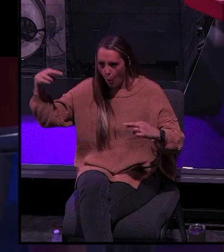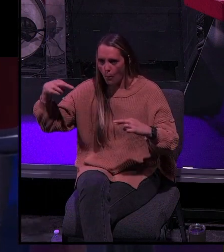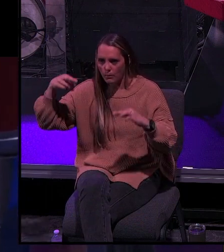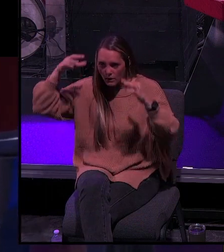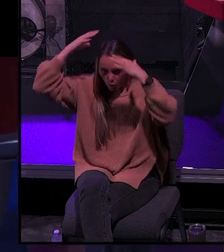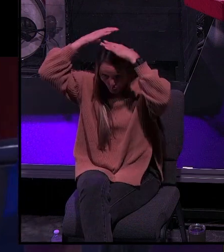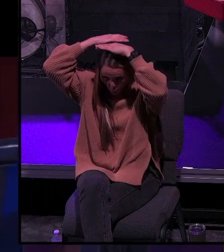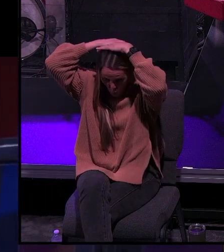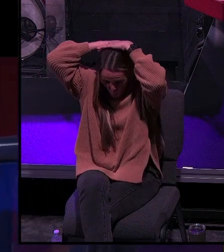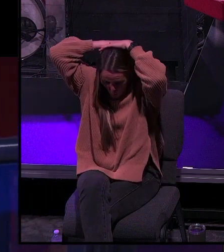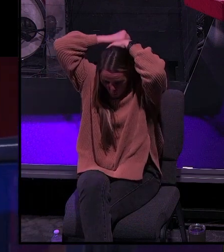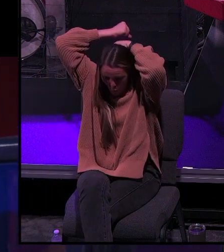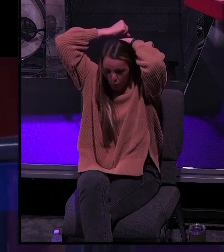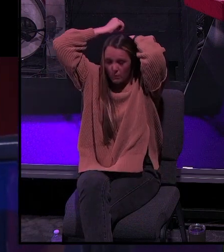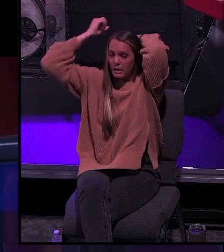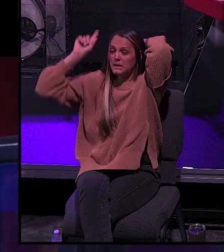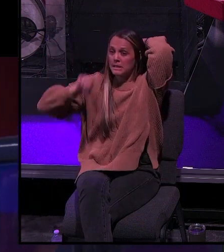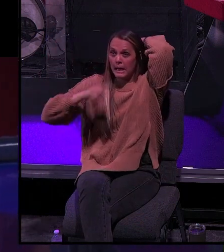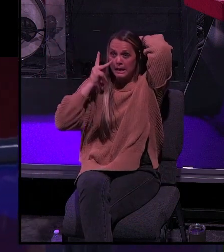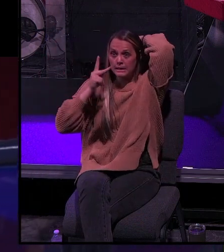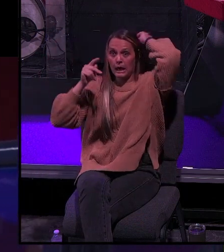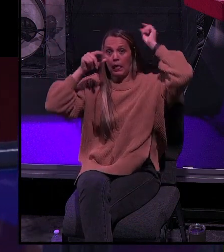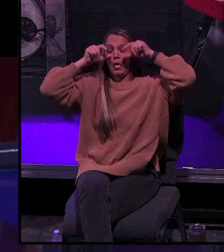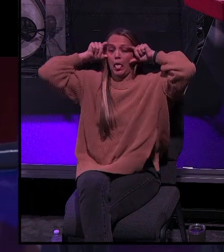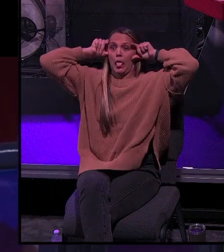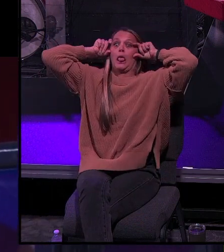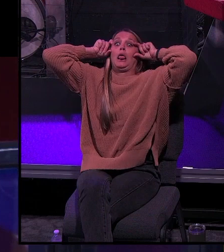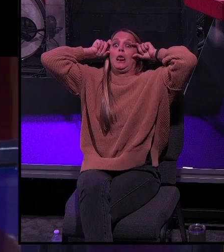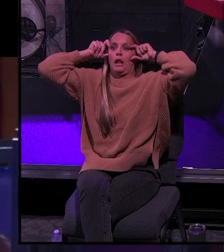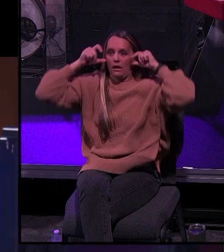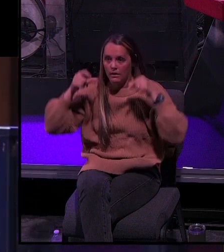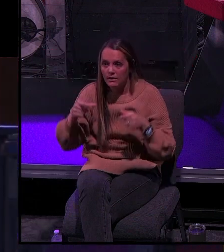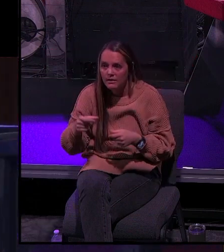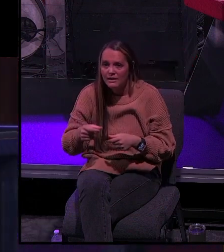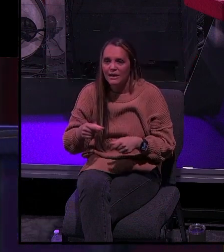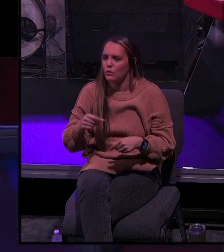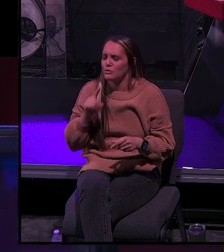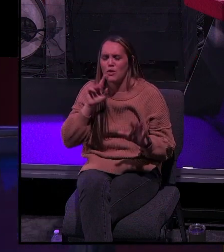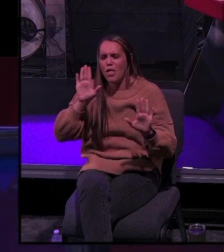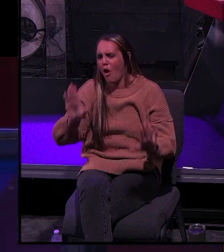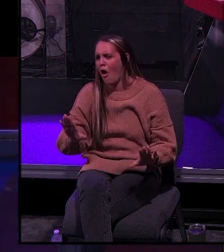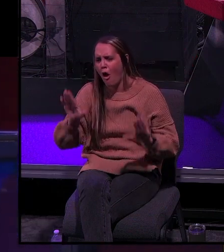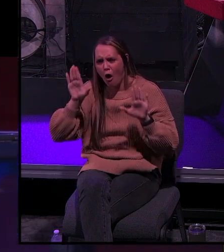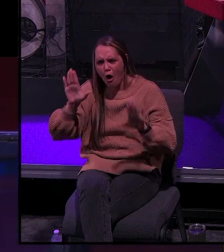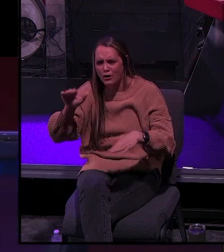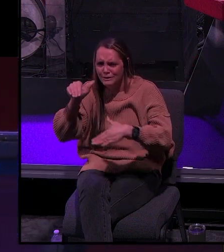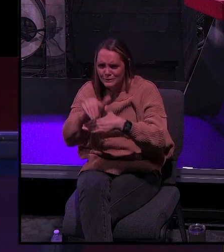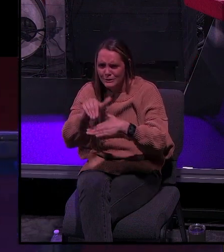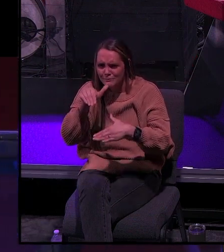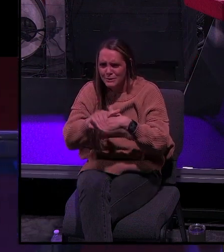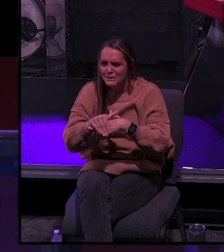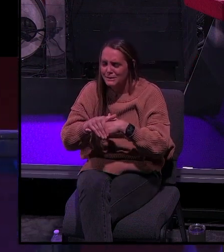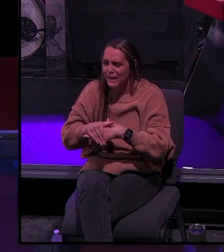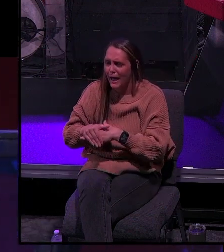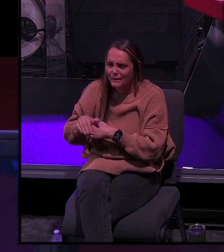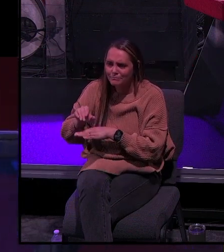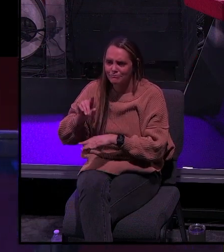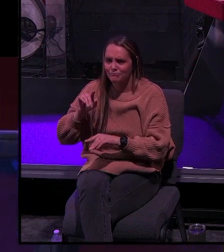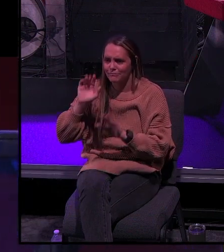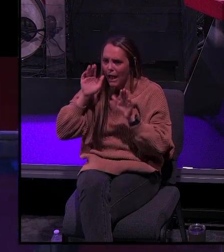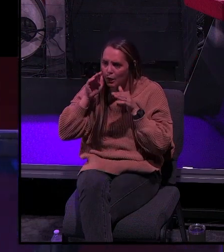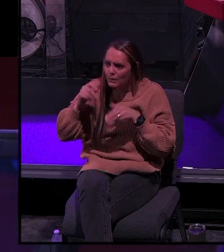had no peripheral vision. So it was awesome for trick-or-treating at night with cars going by and you couldn't see anything. It was great. But